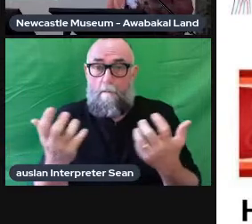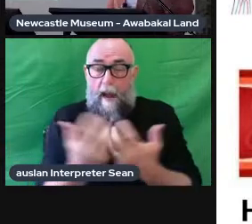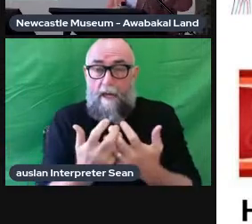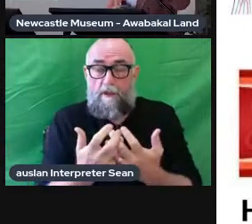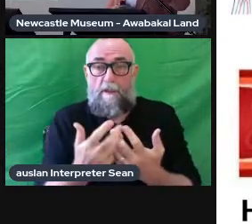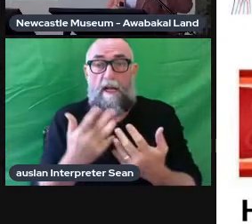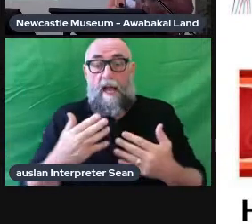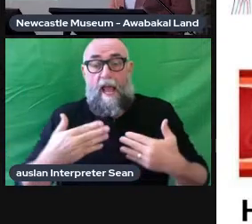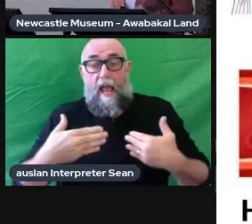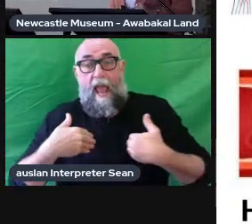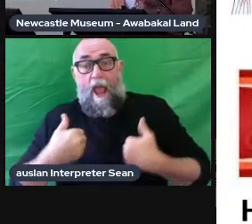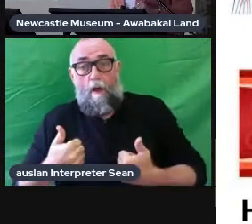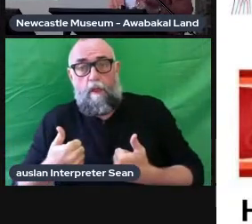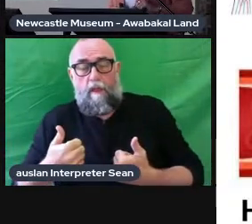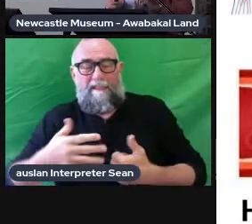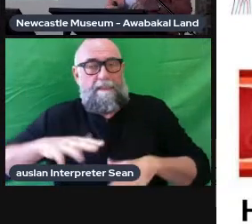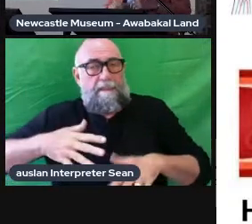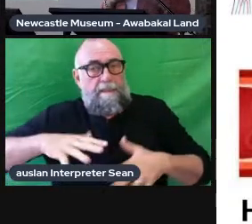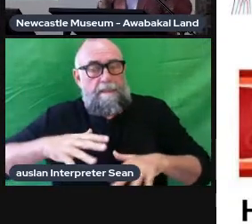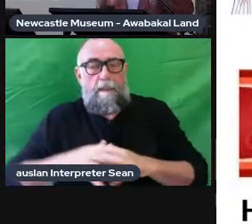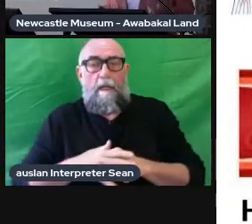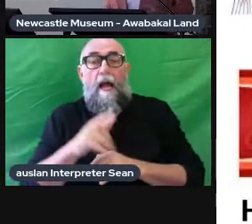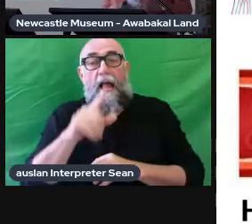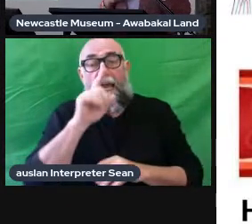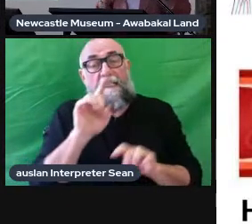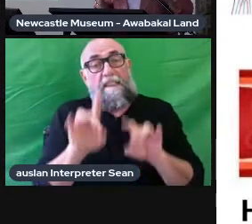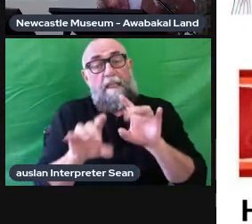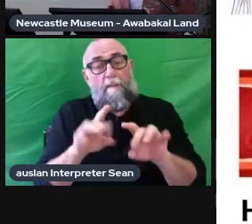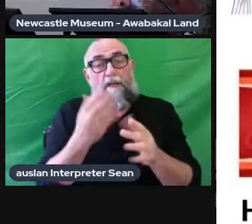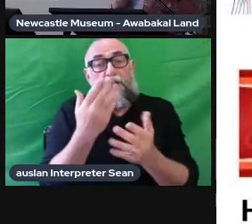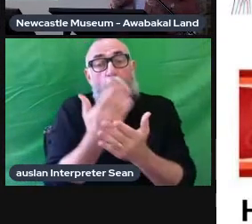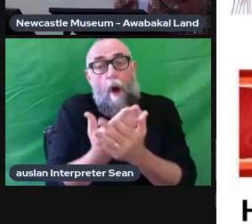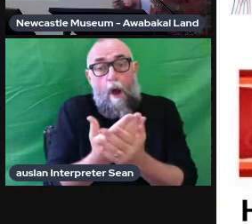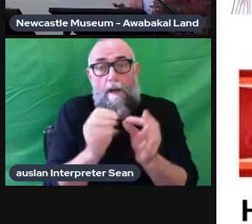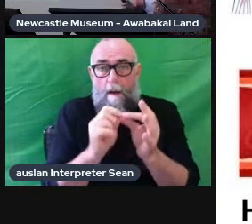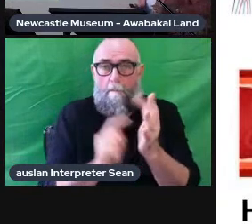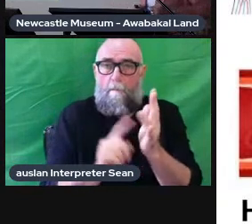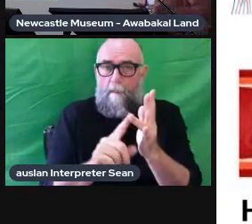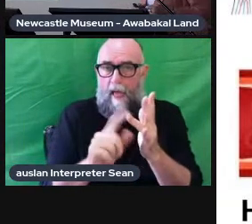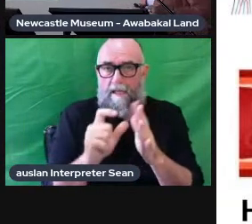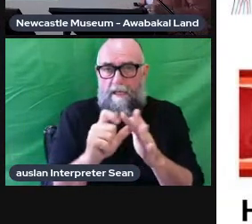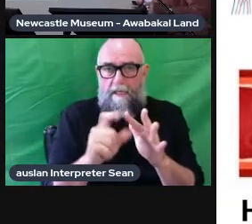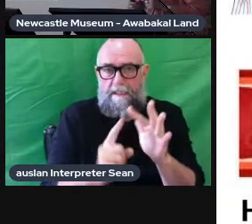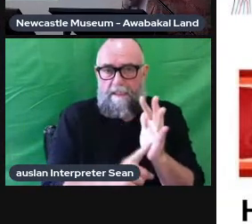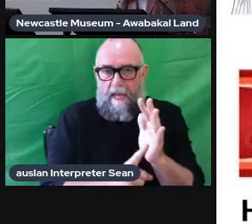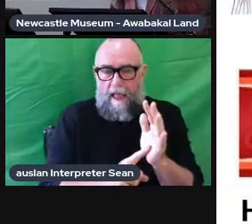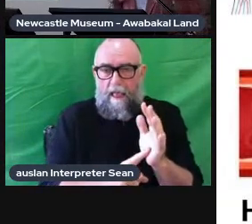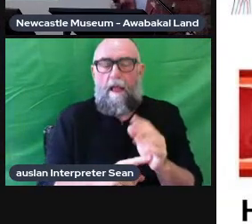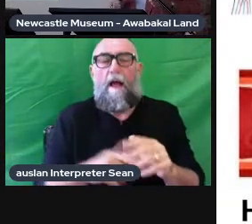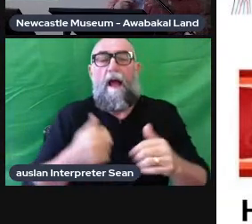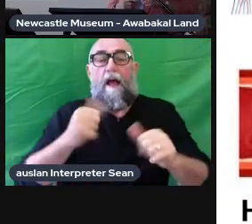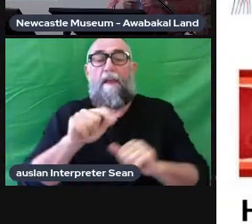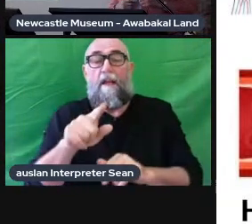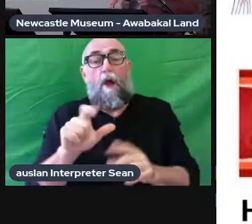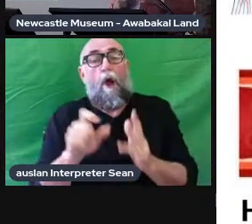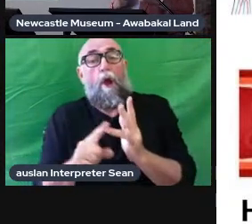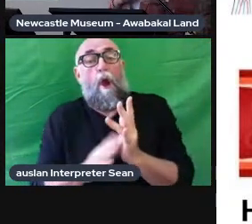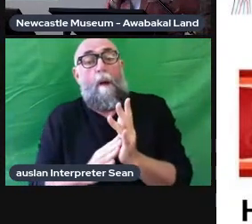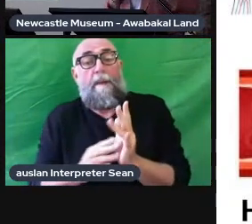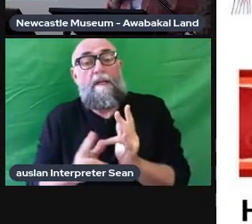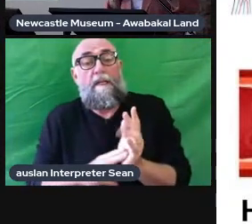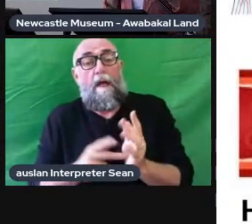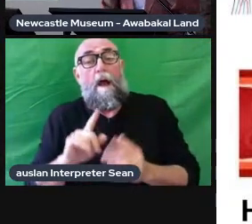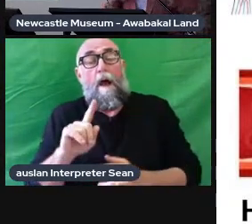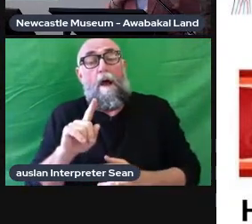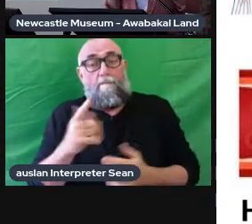to the blood vessels and to the blood cells, and that's what causes some of these really common risk factors. So the ones I'm focusing on today